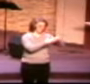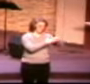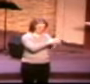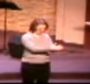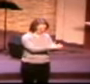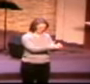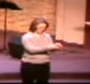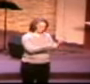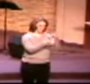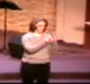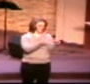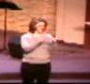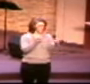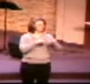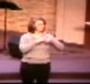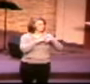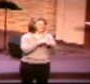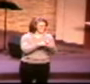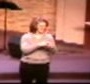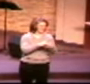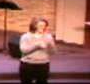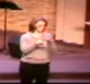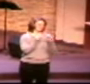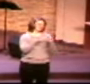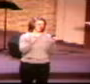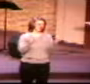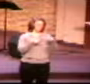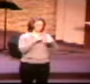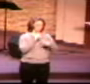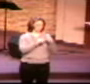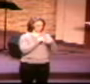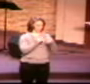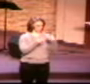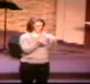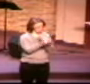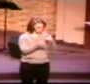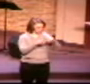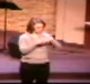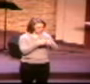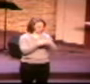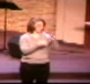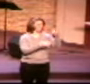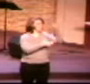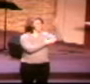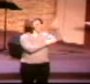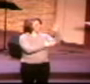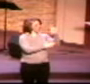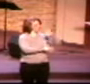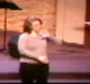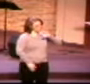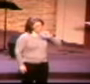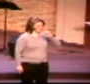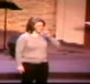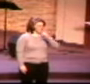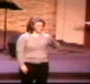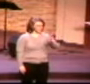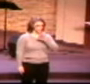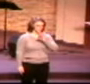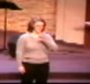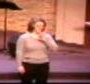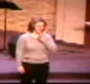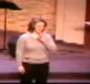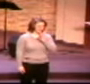It's the story of beginnings. It's the story of new beginnings, of a God who speaks.